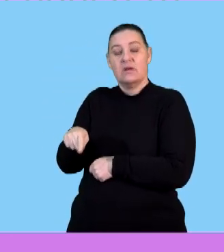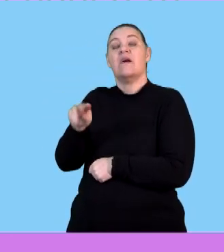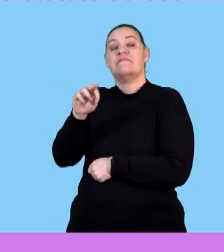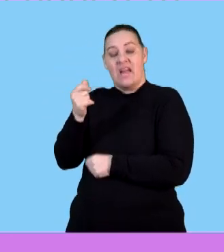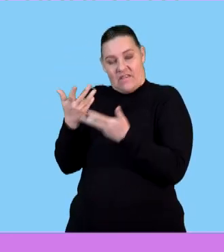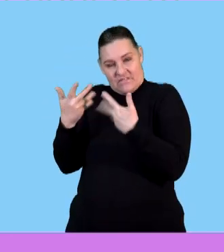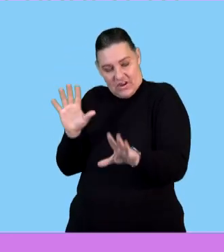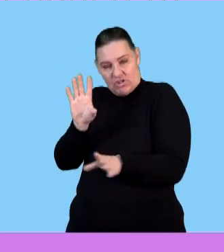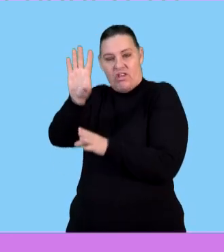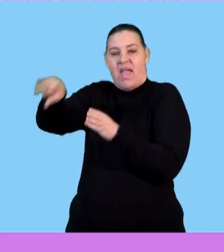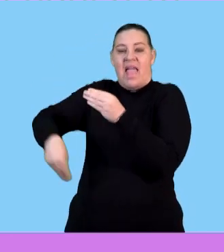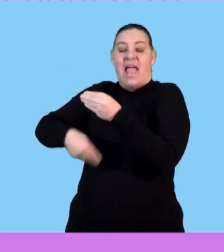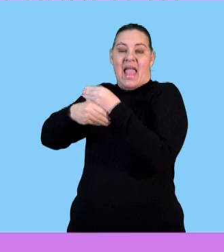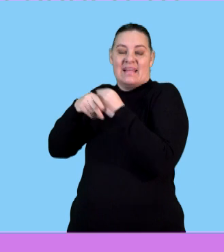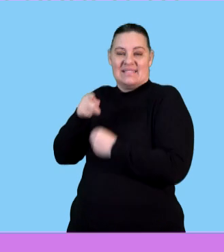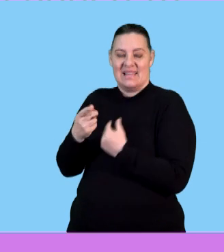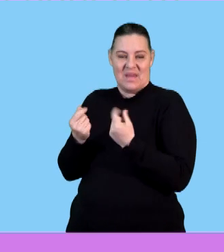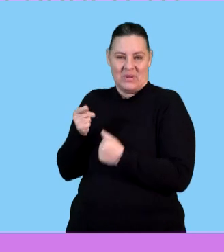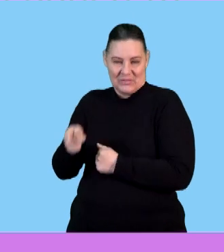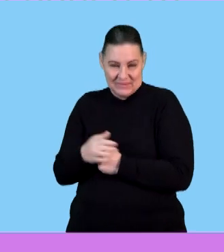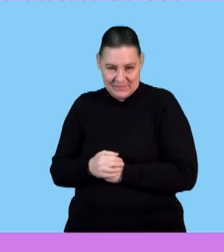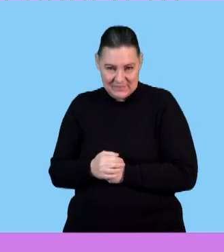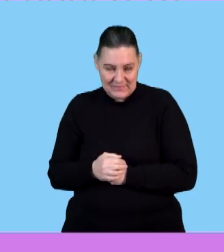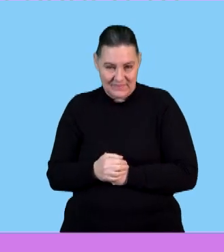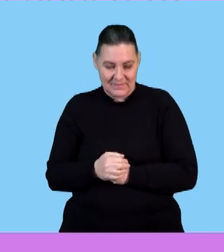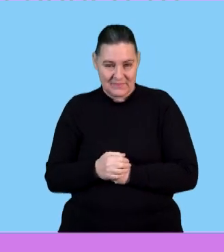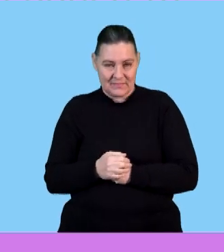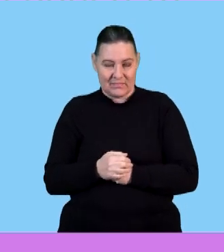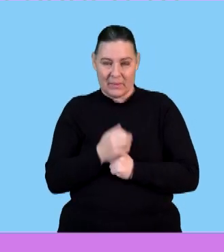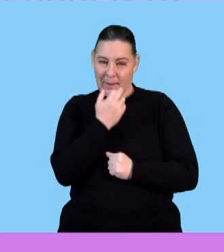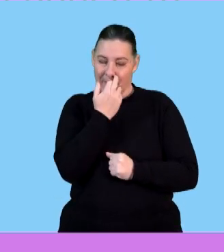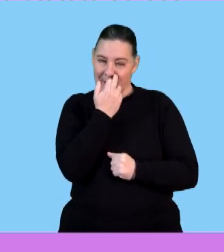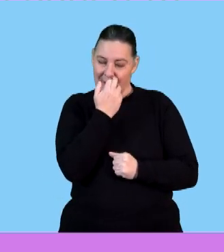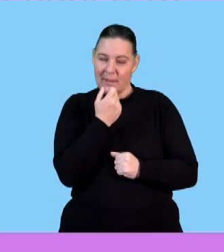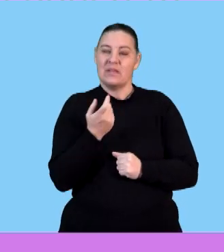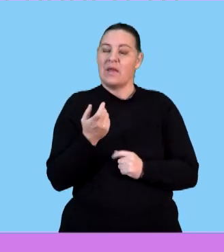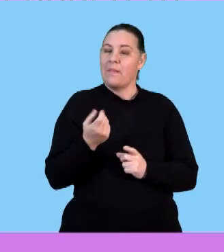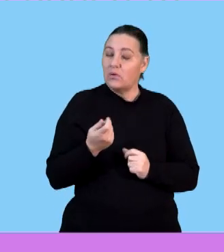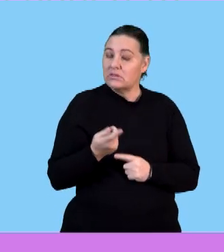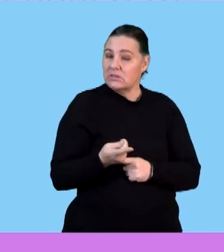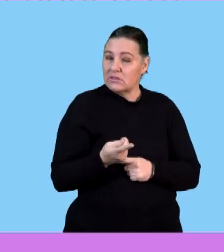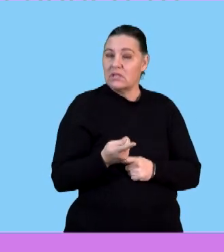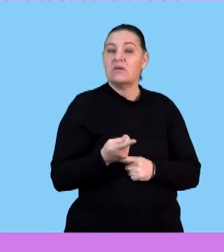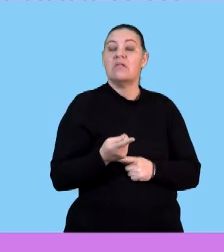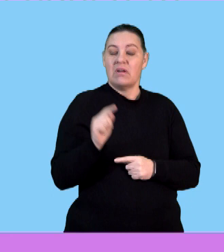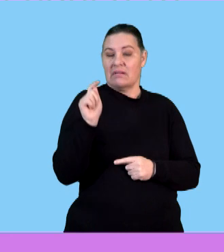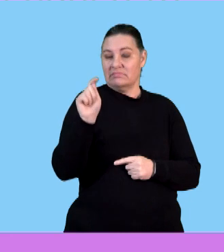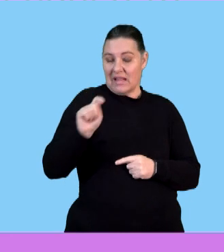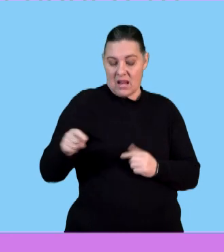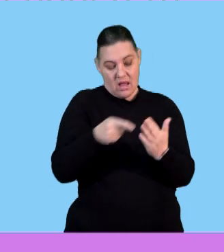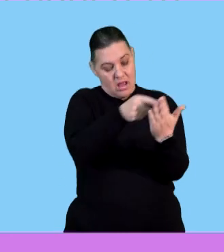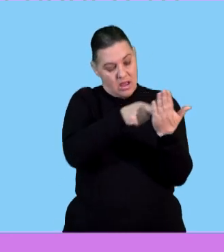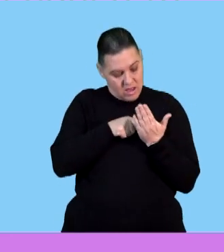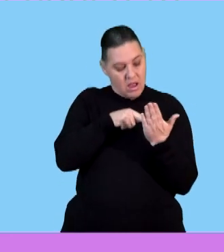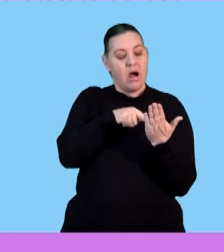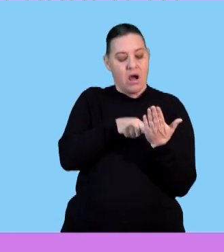VAT has already been added onto the original amount. That's usually the amount that we pay at the tills. We have the